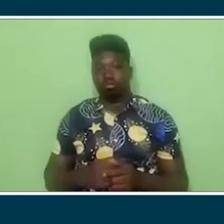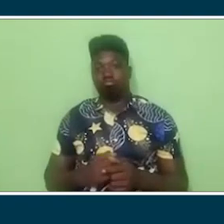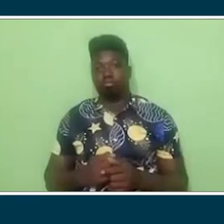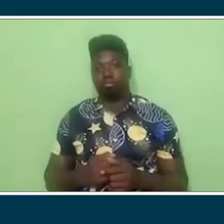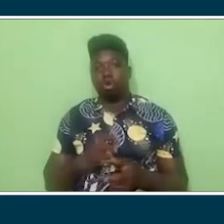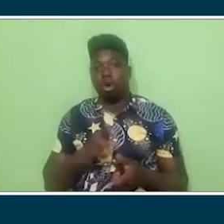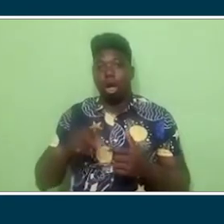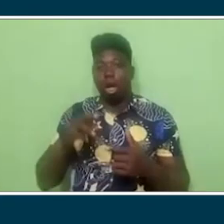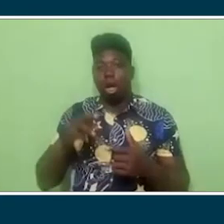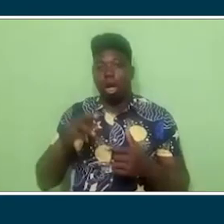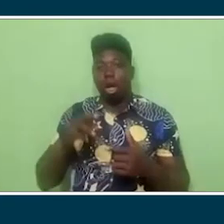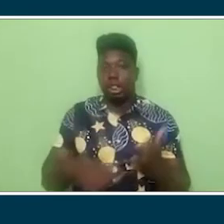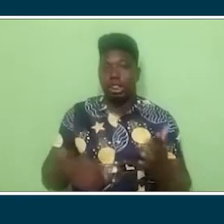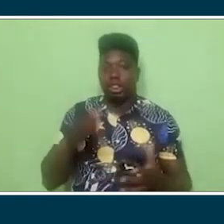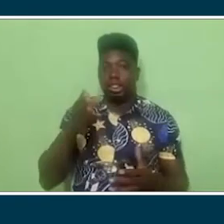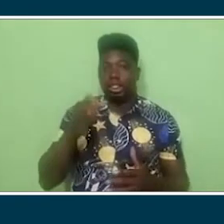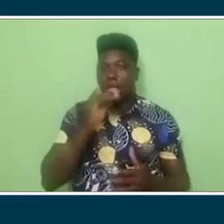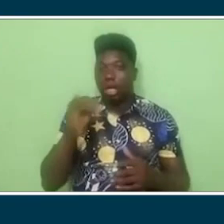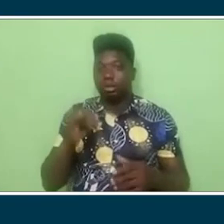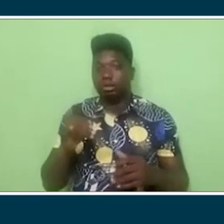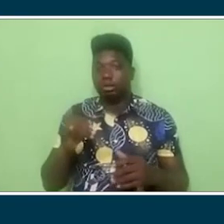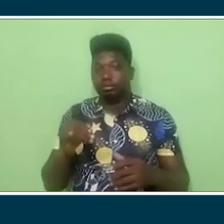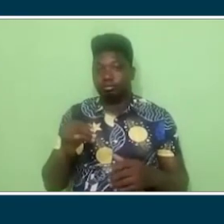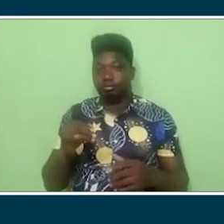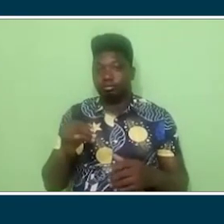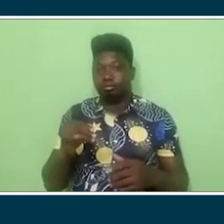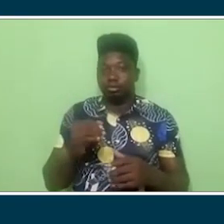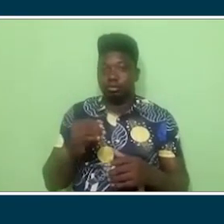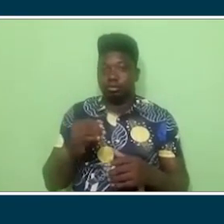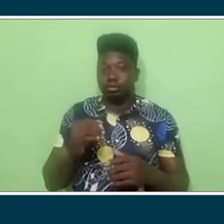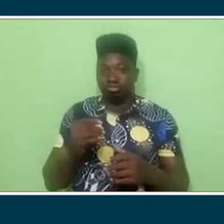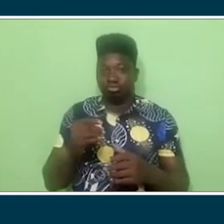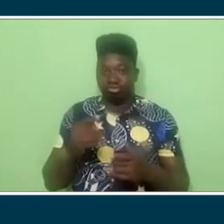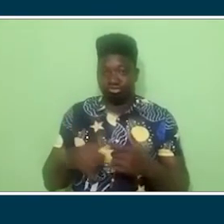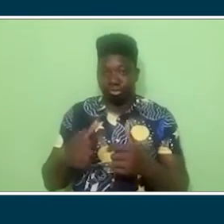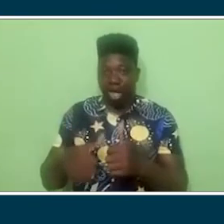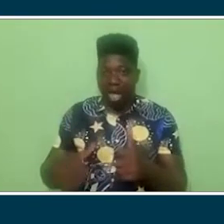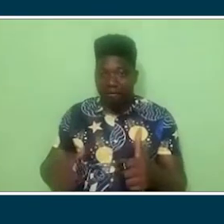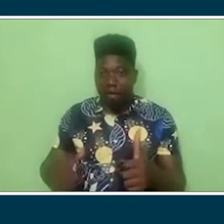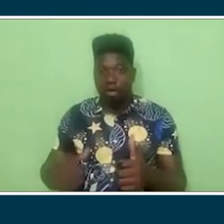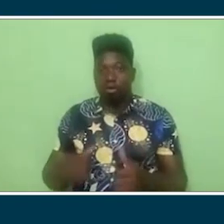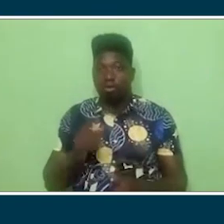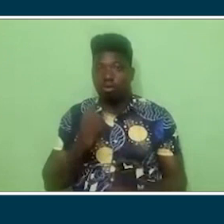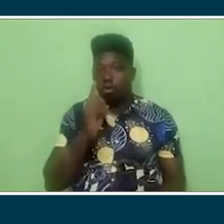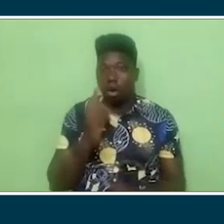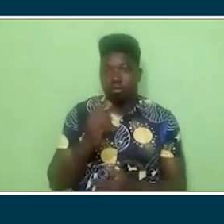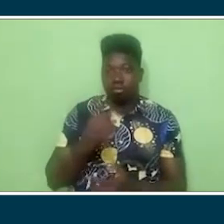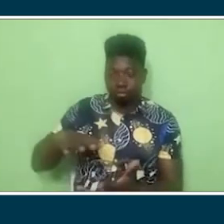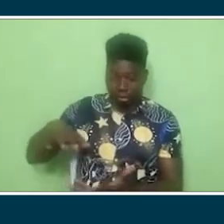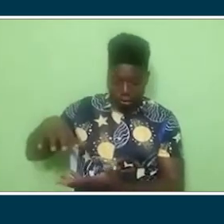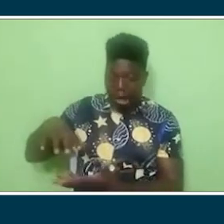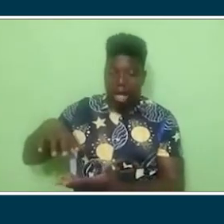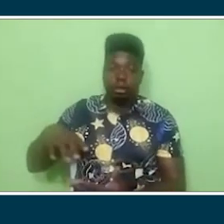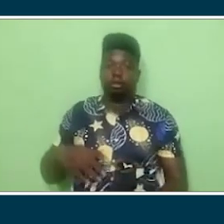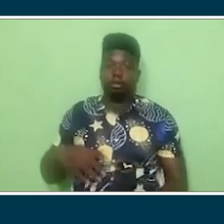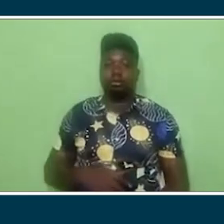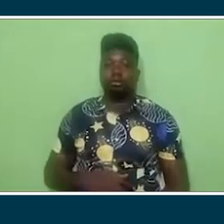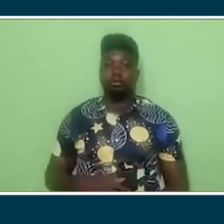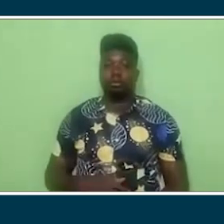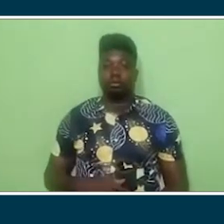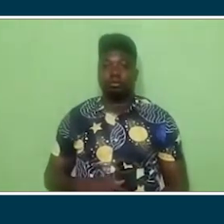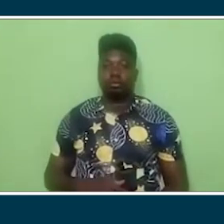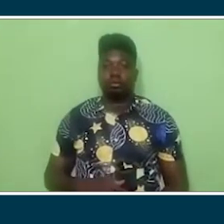an impulse to want to avoid that attack on oneself. And finally, dualism, which is there's no spectrum, there's no